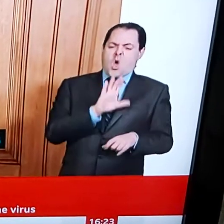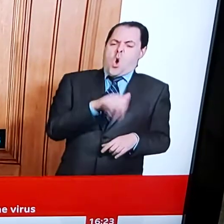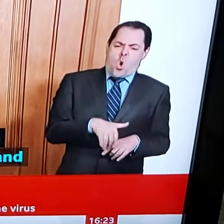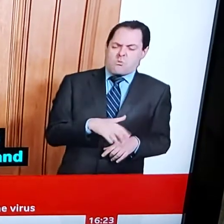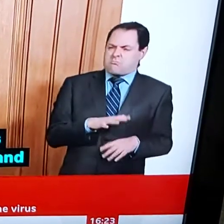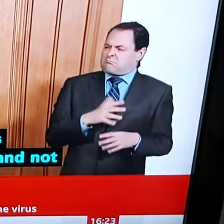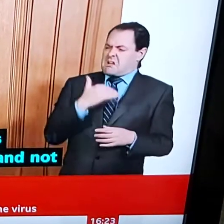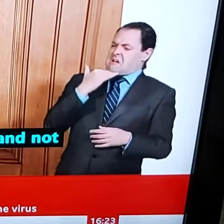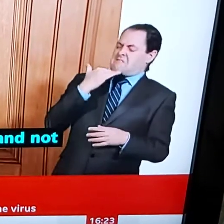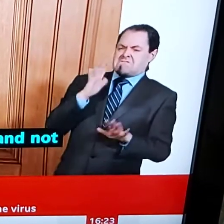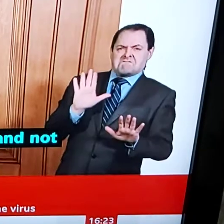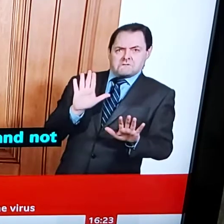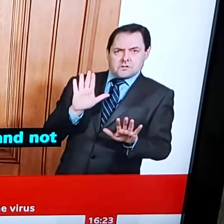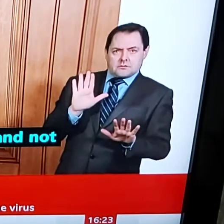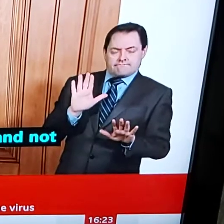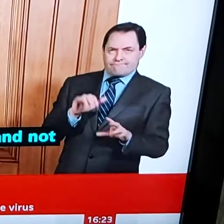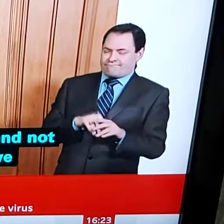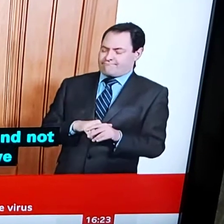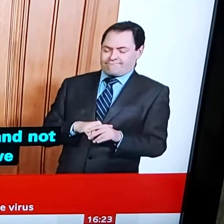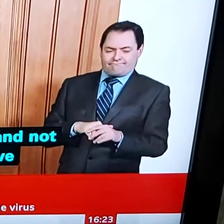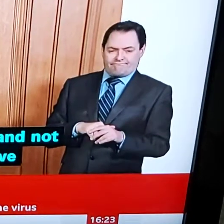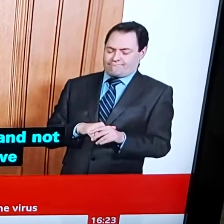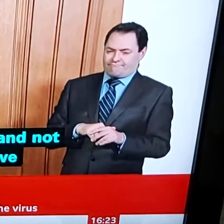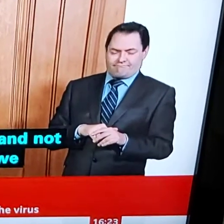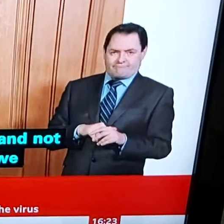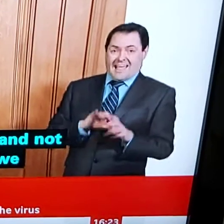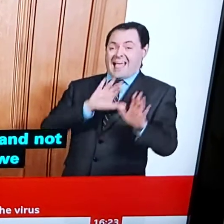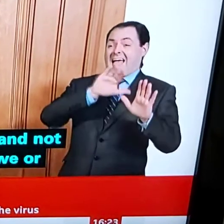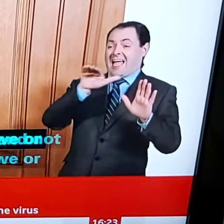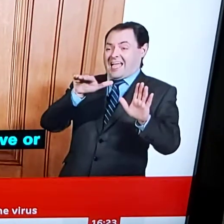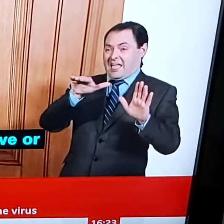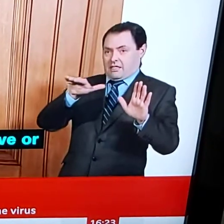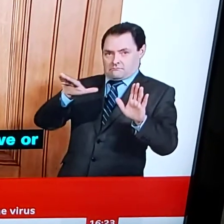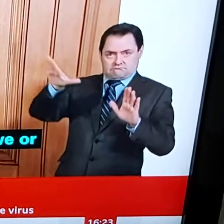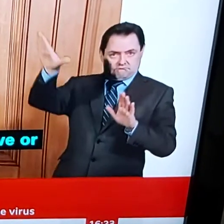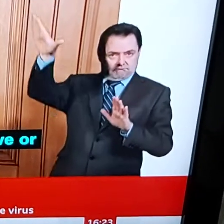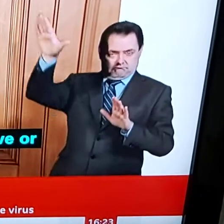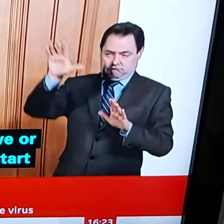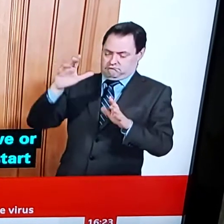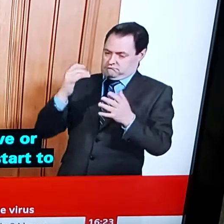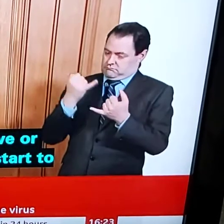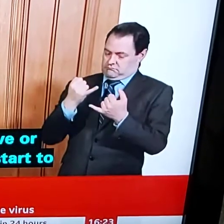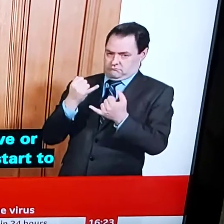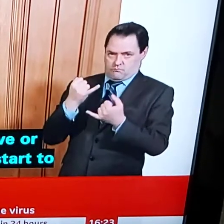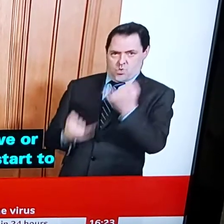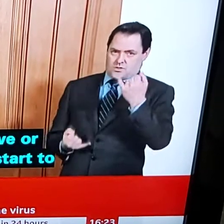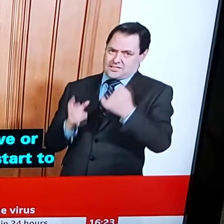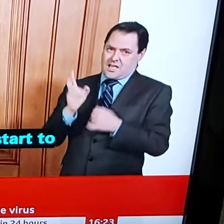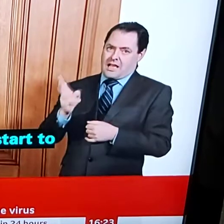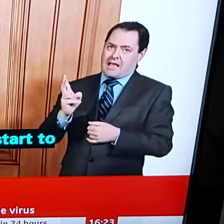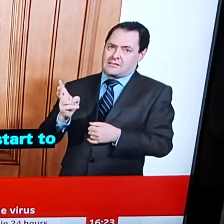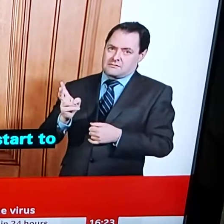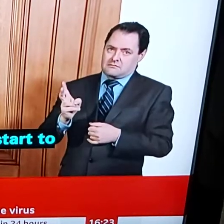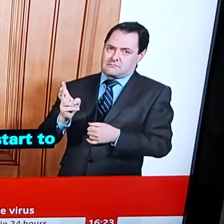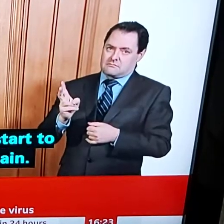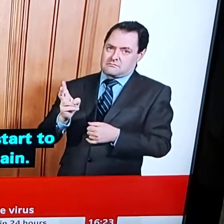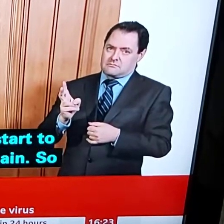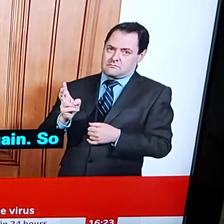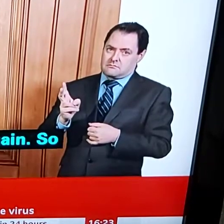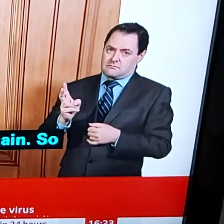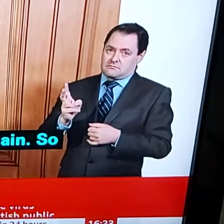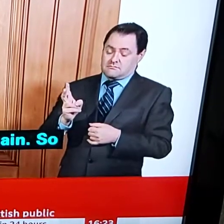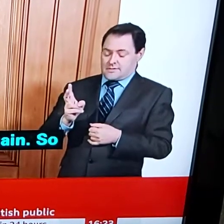two, then those charts will start to go in the wrong direction again. So the clear message, and it is a broken